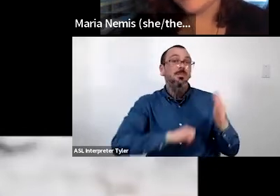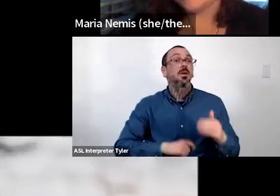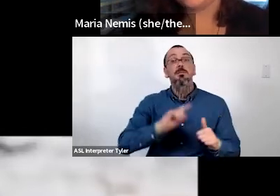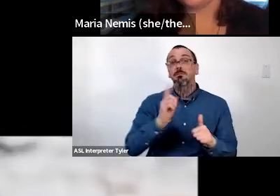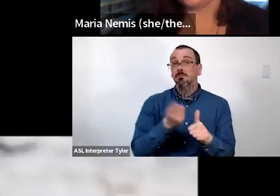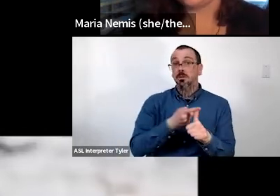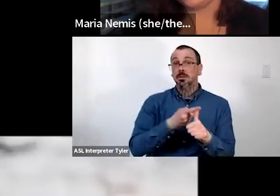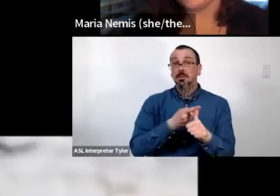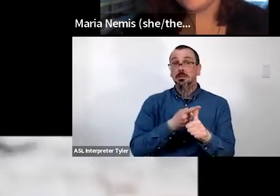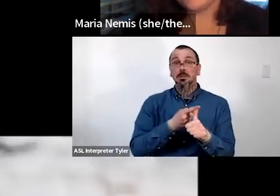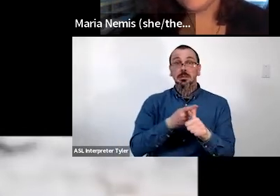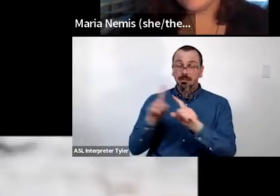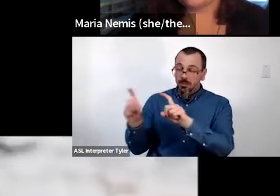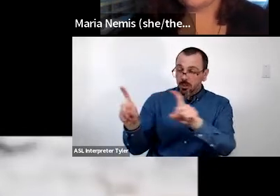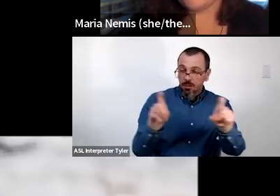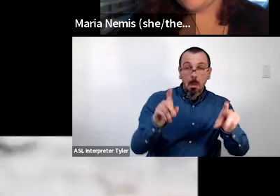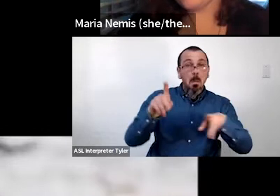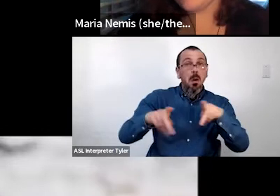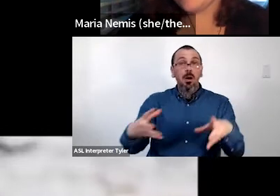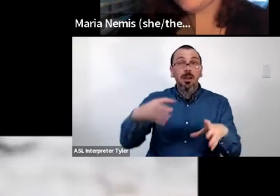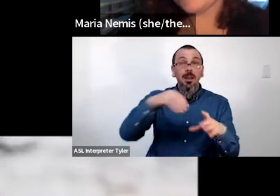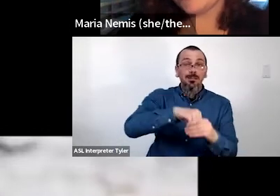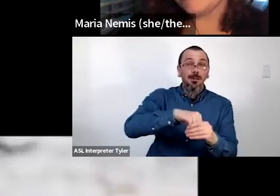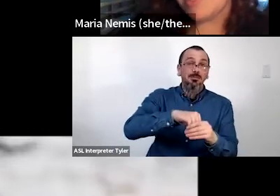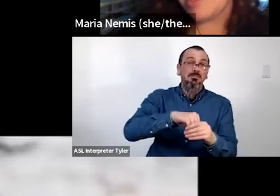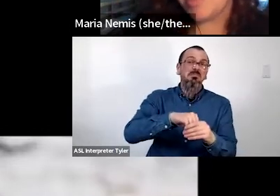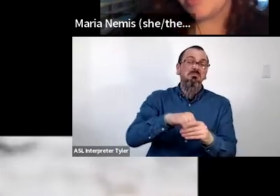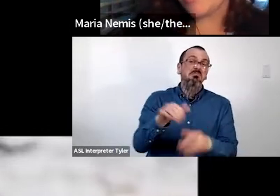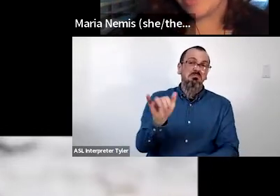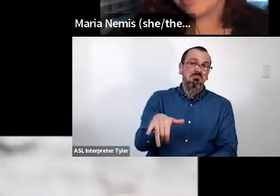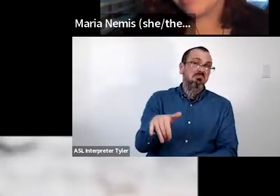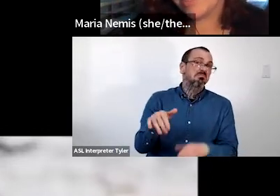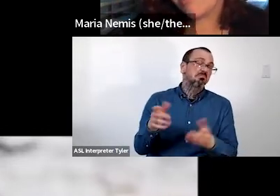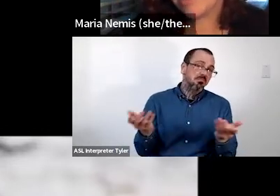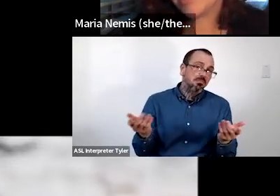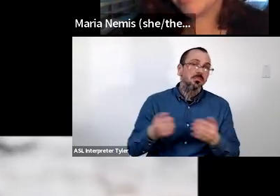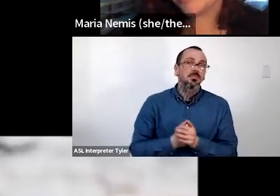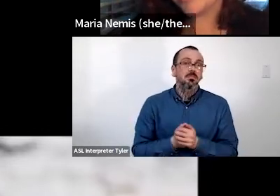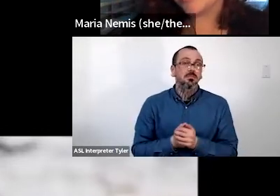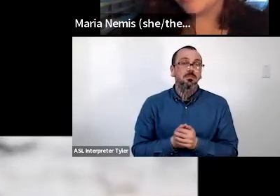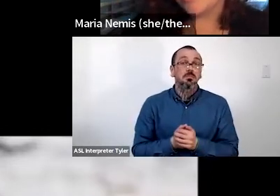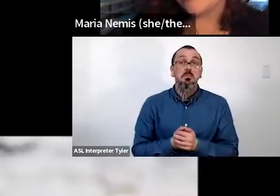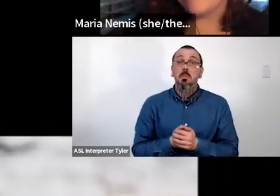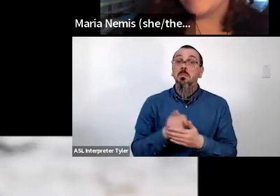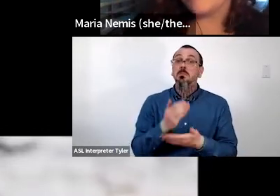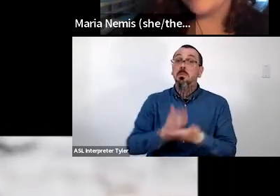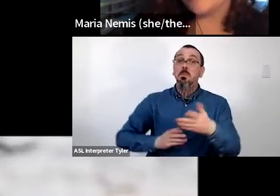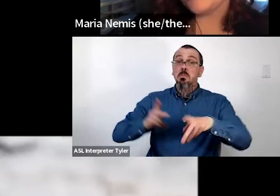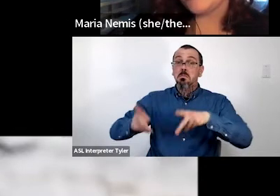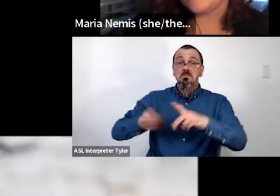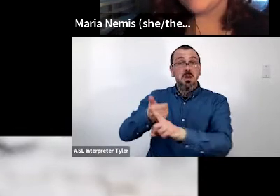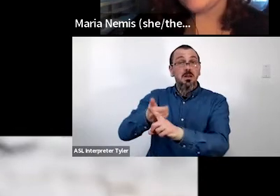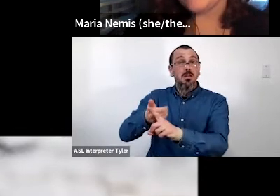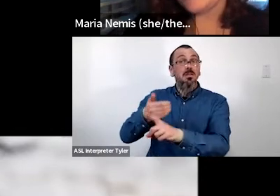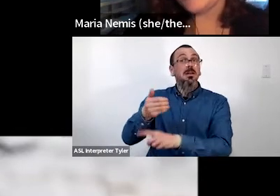that I was targeting in my research. People with eating disorders may not be aware that they have an eating disorder, or they may not be